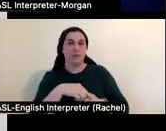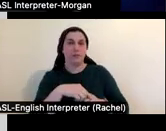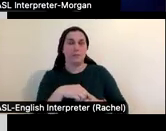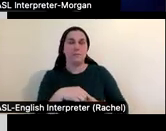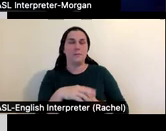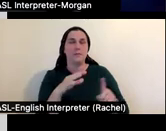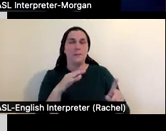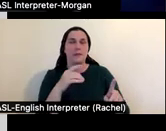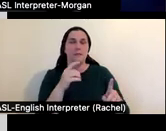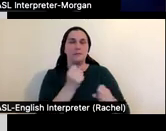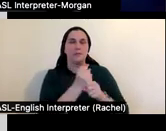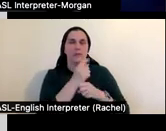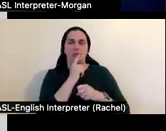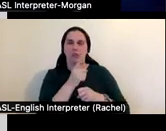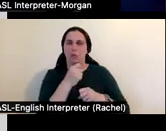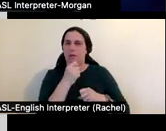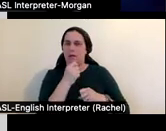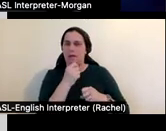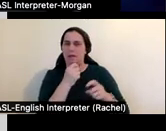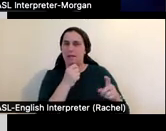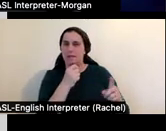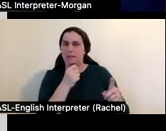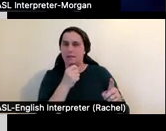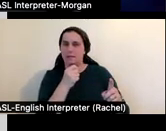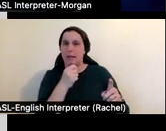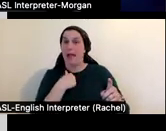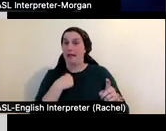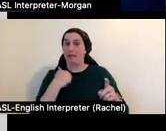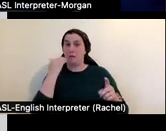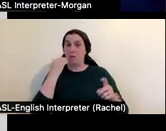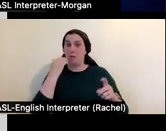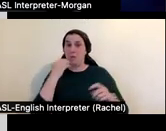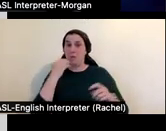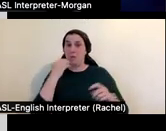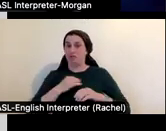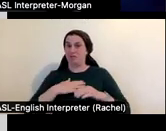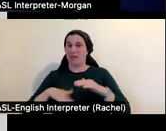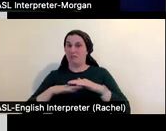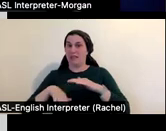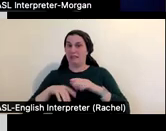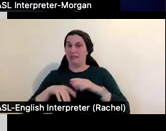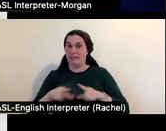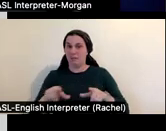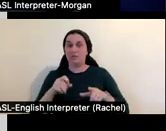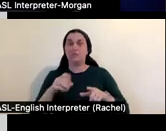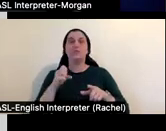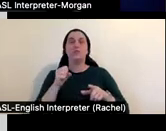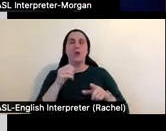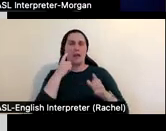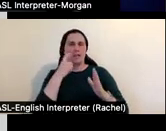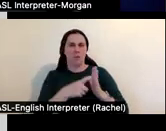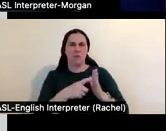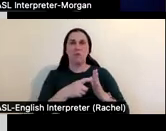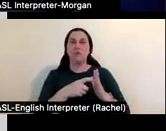sure that I'm not, again, just like I know English, so that's my base. So I noticed in the consonant sounds, you